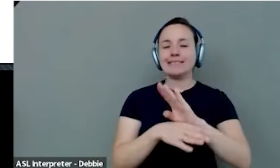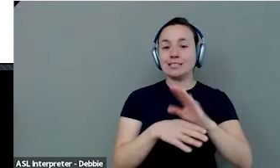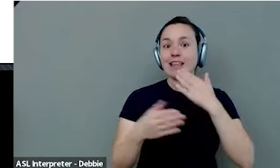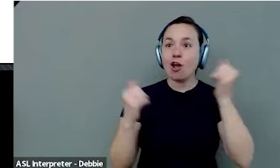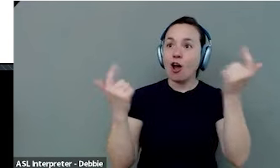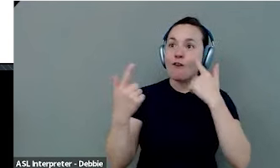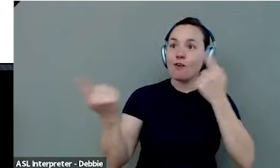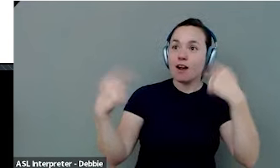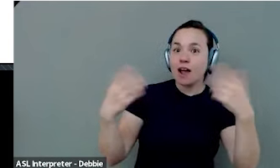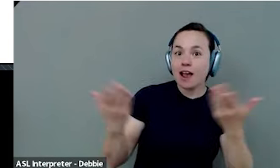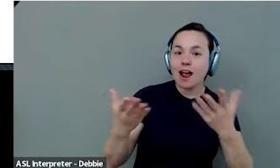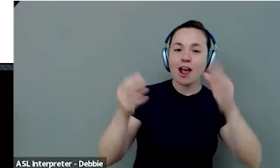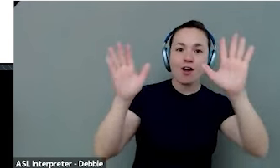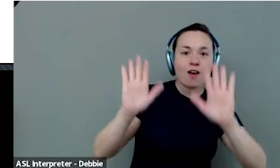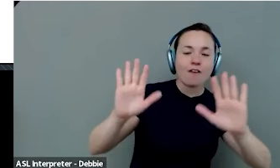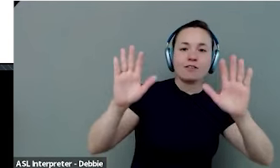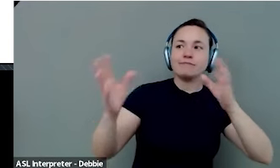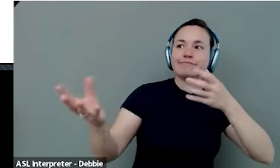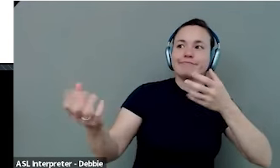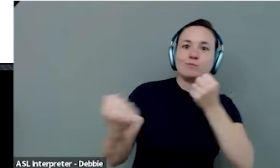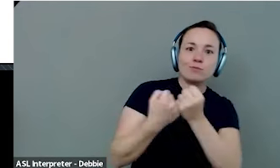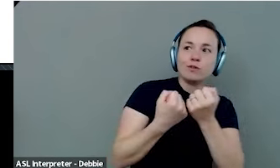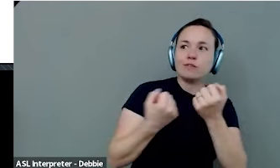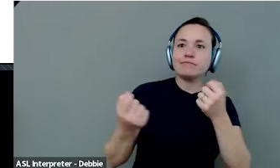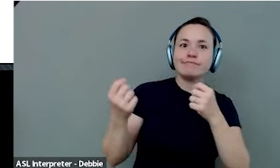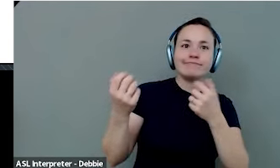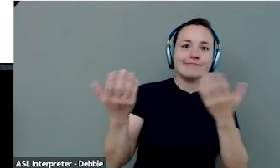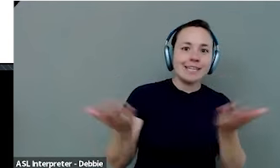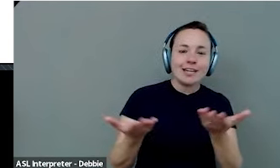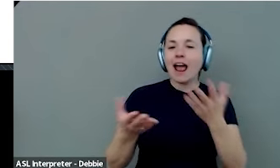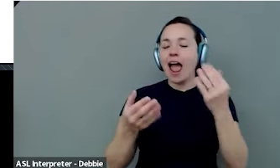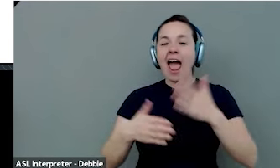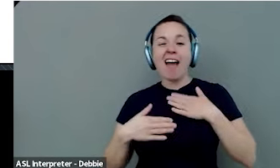all of your incredible contributions, and happy